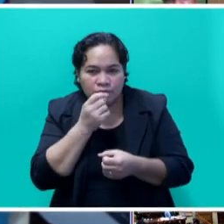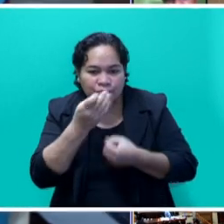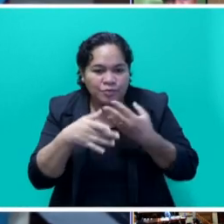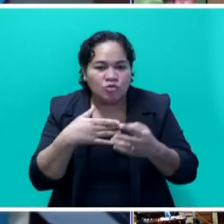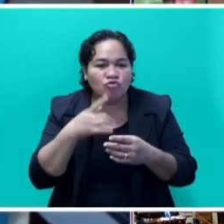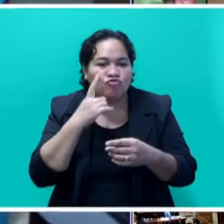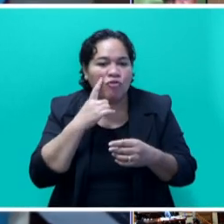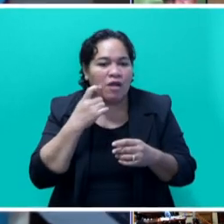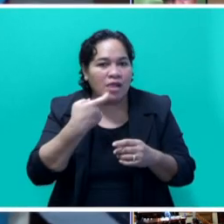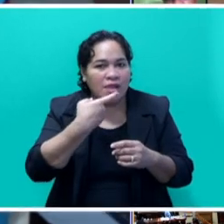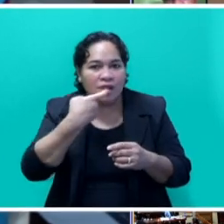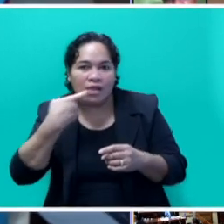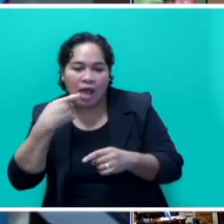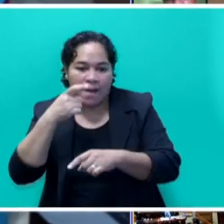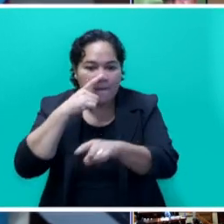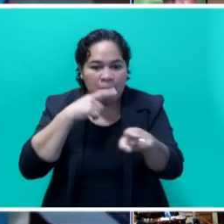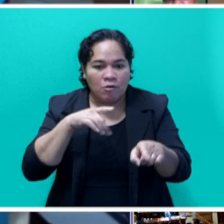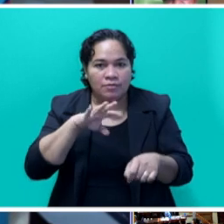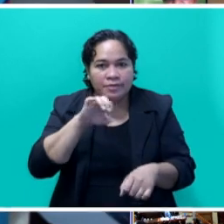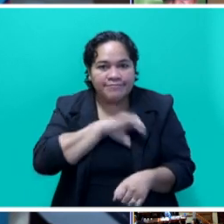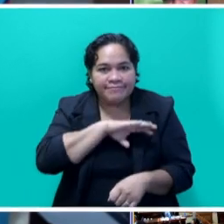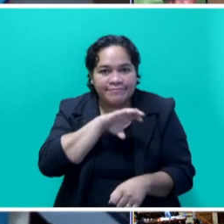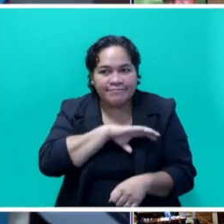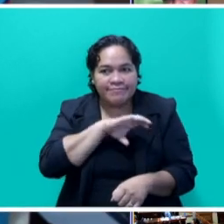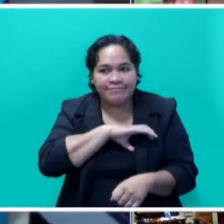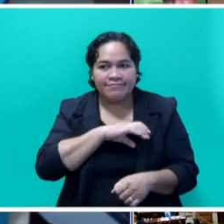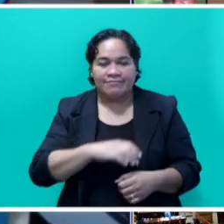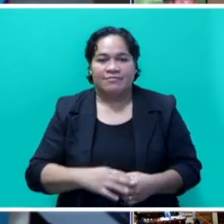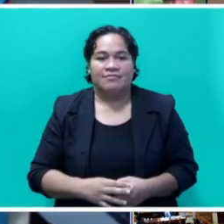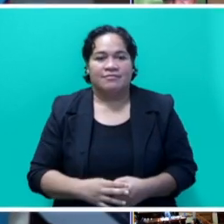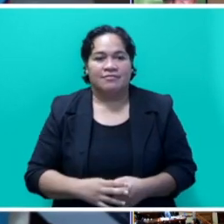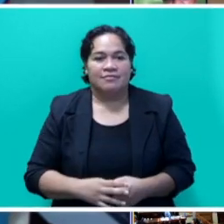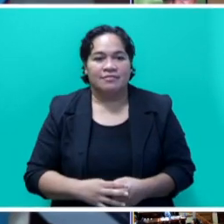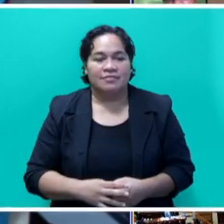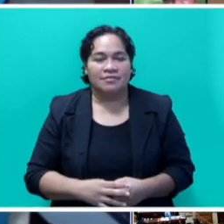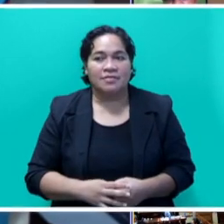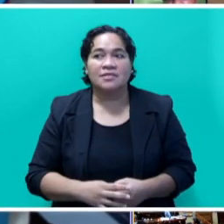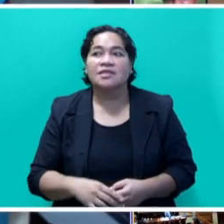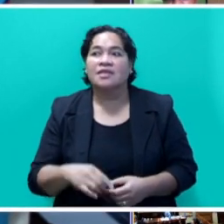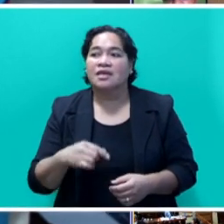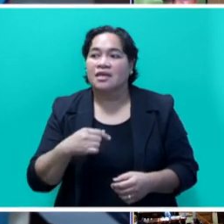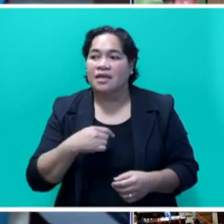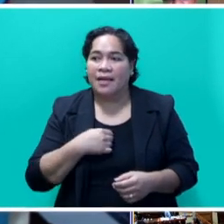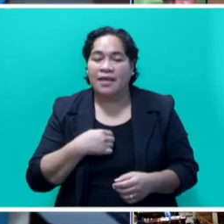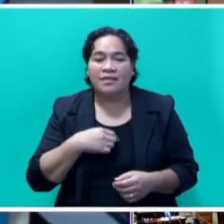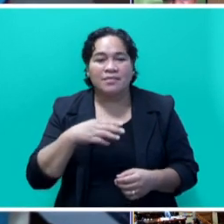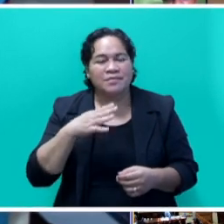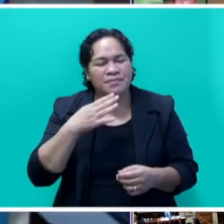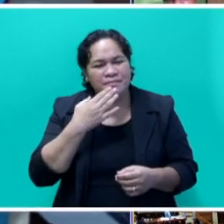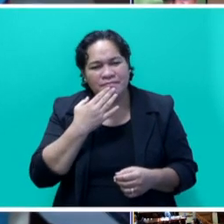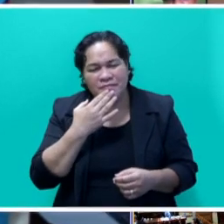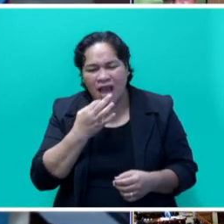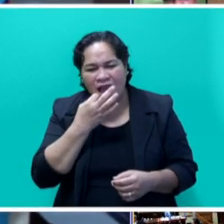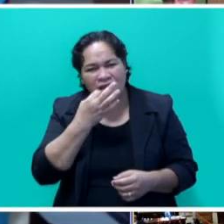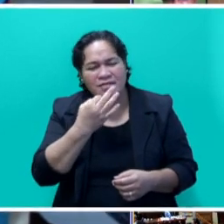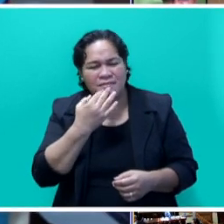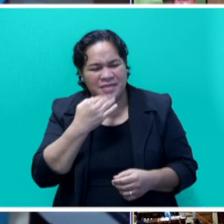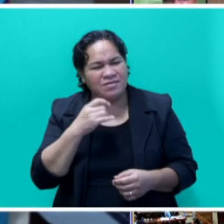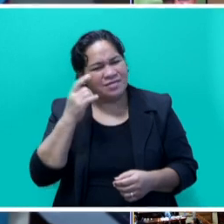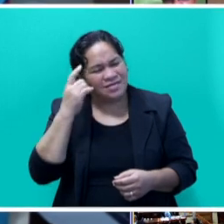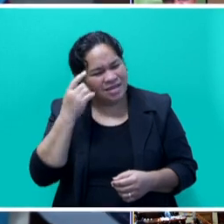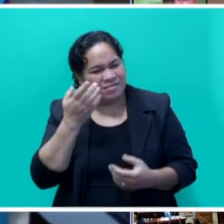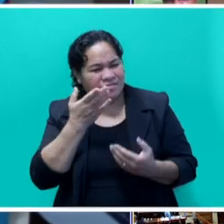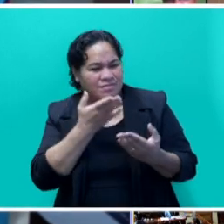it again. They are doing it again. Mr. Speaker, I really think we should thank them, silly as they